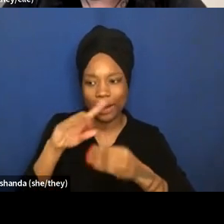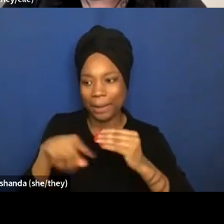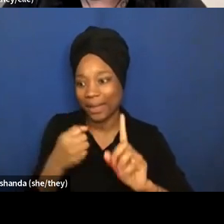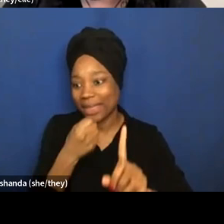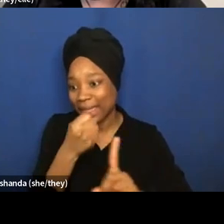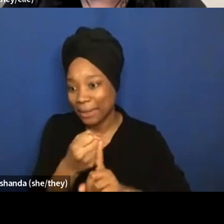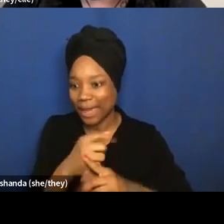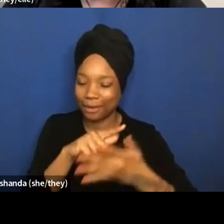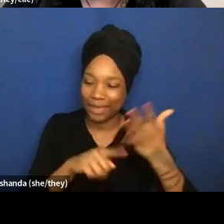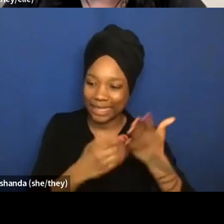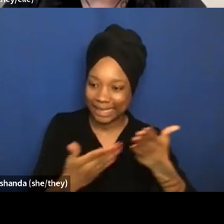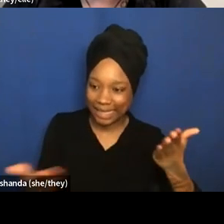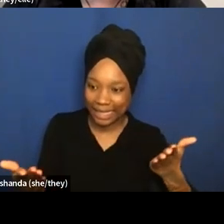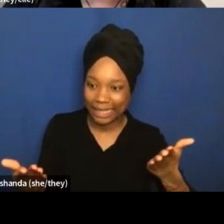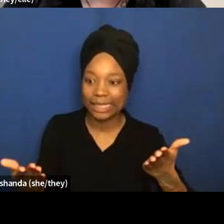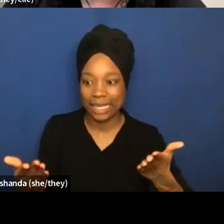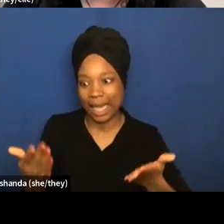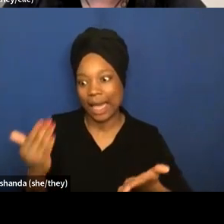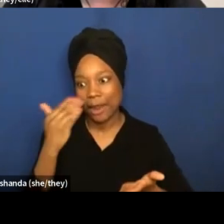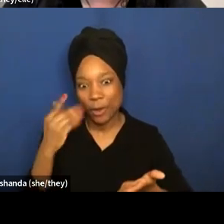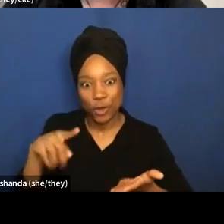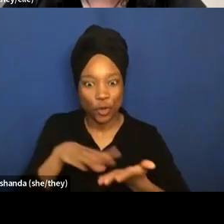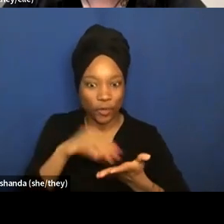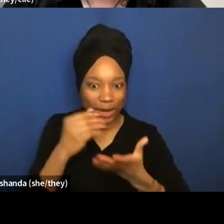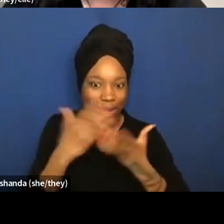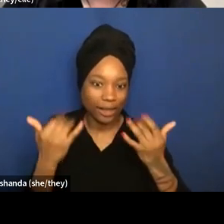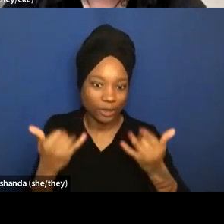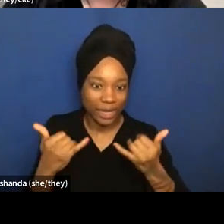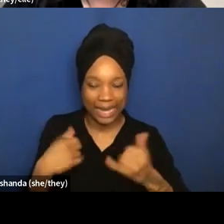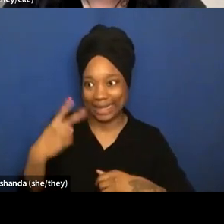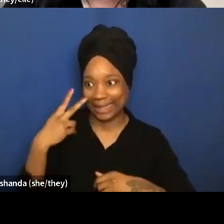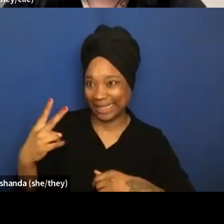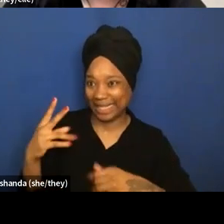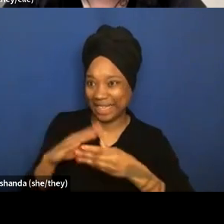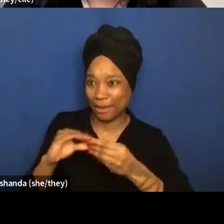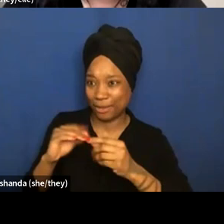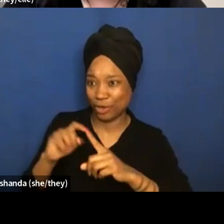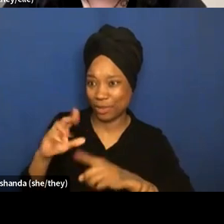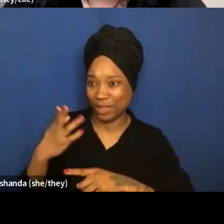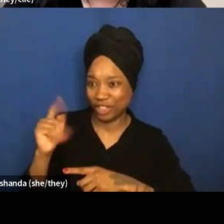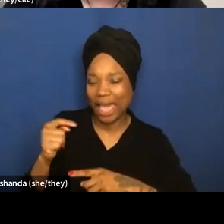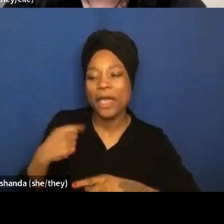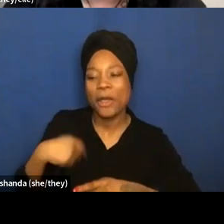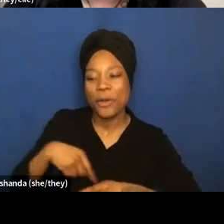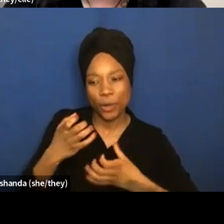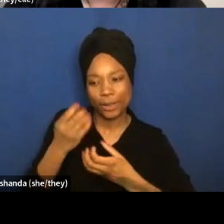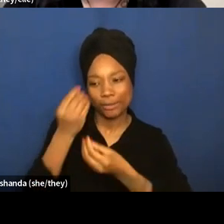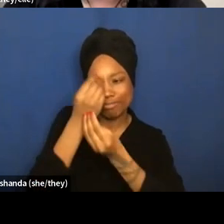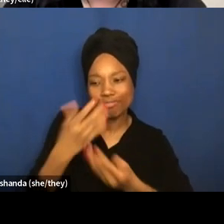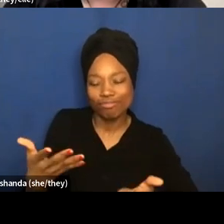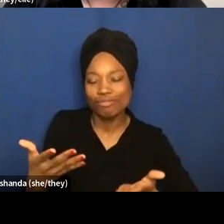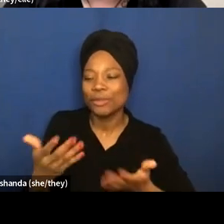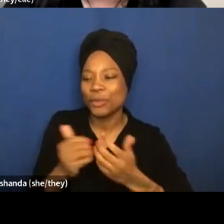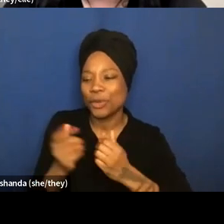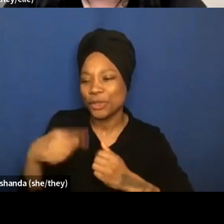I've seen people longing to learn about in the chat is exactly what we are going to be able to share with you all. So Alexa, if you